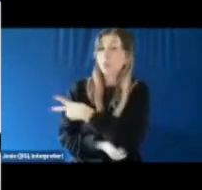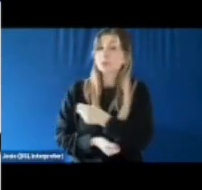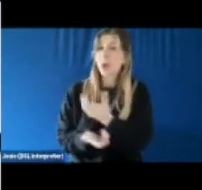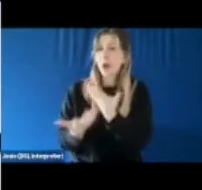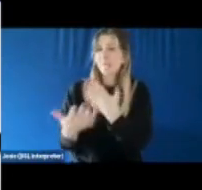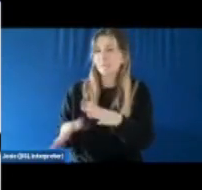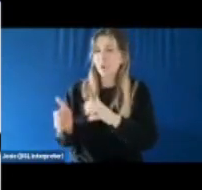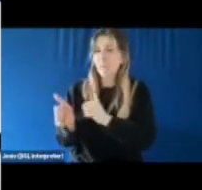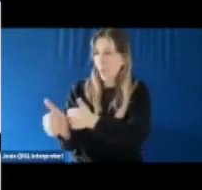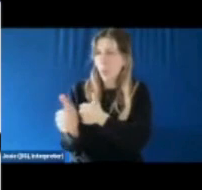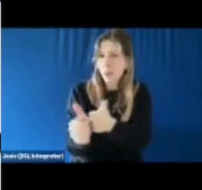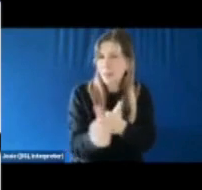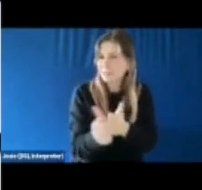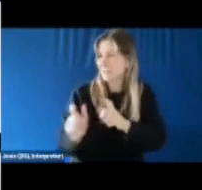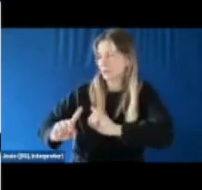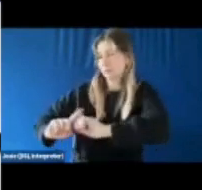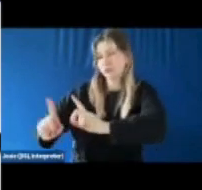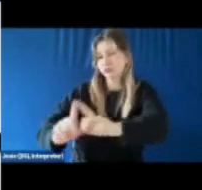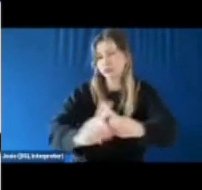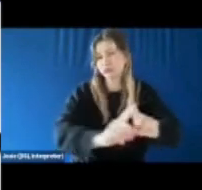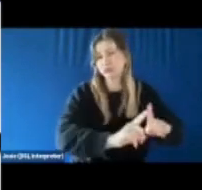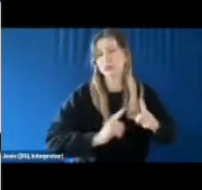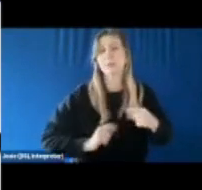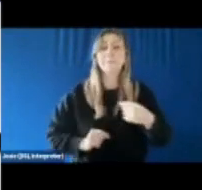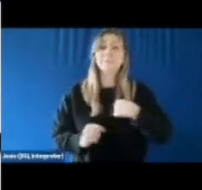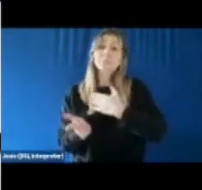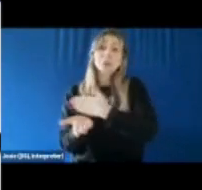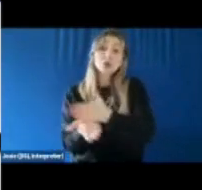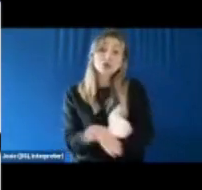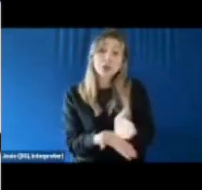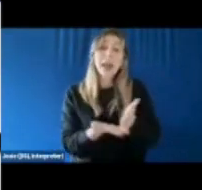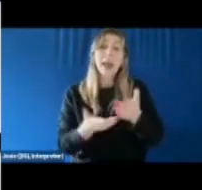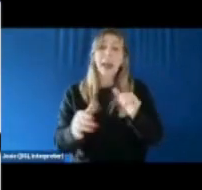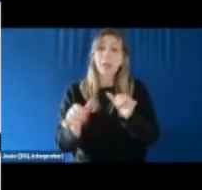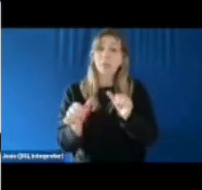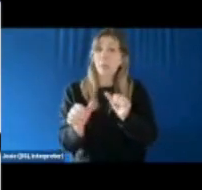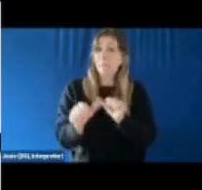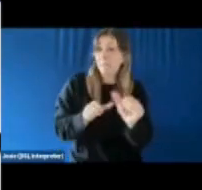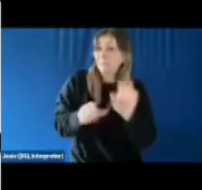today to share some key concepts and best practice from the research industry. Hopefully it's useful.